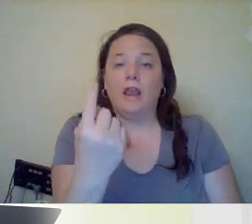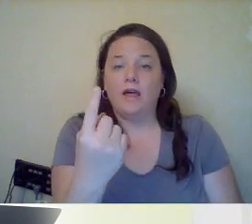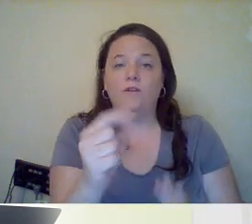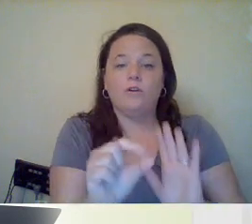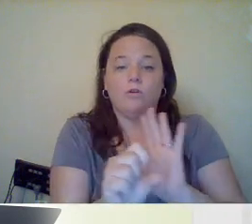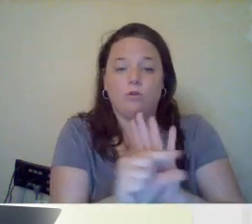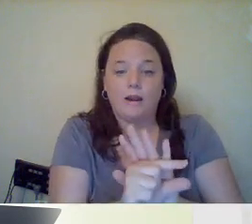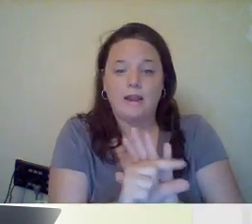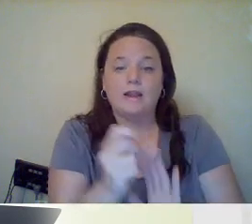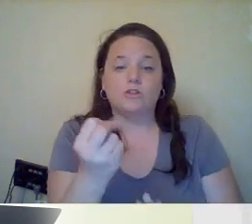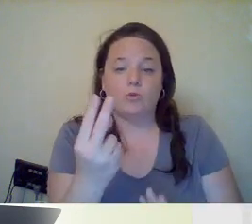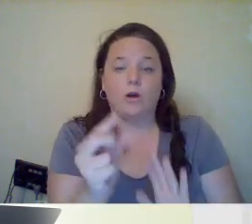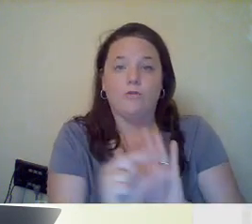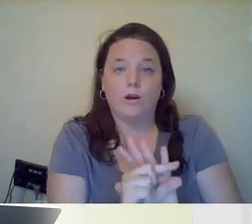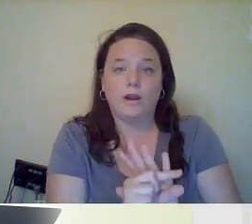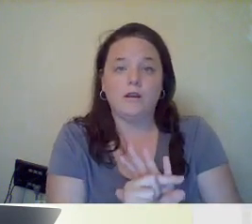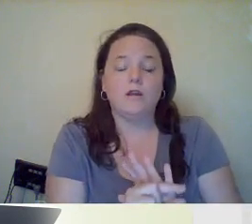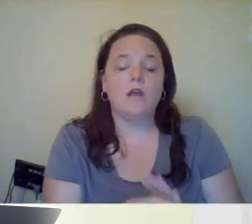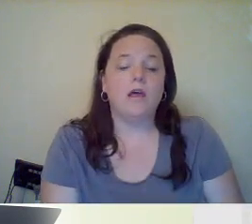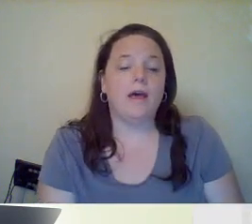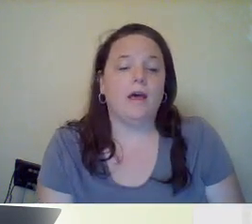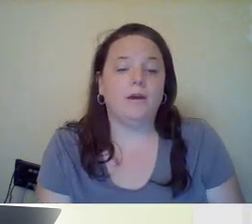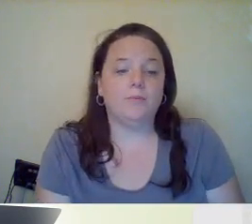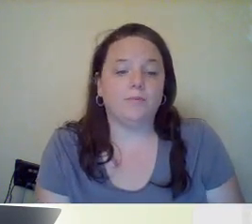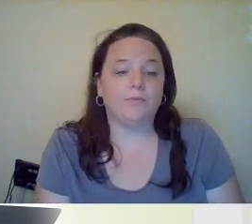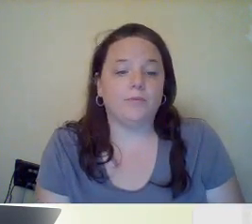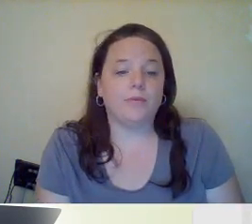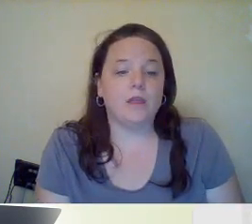grade, 11th grade, and 12th grade.